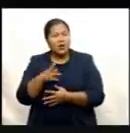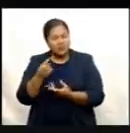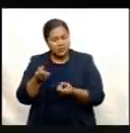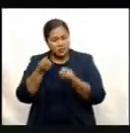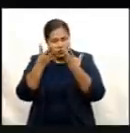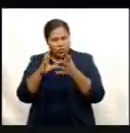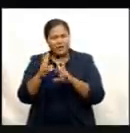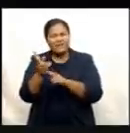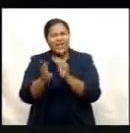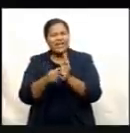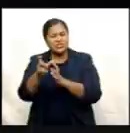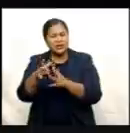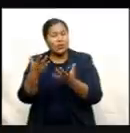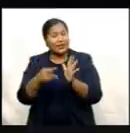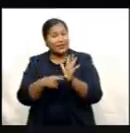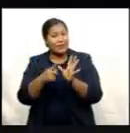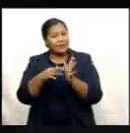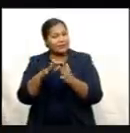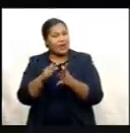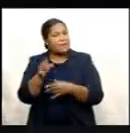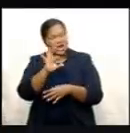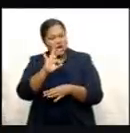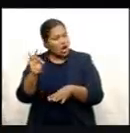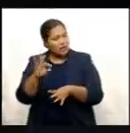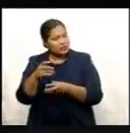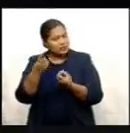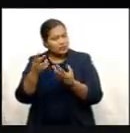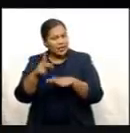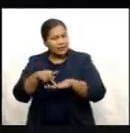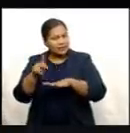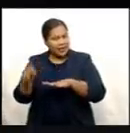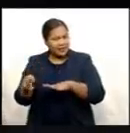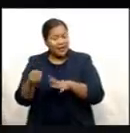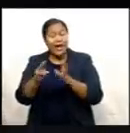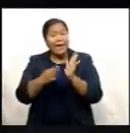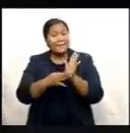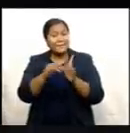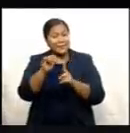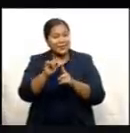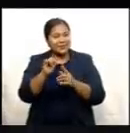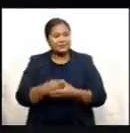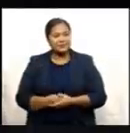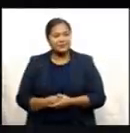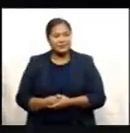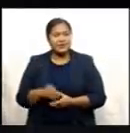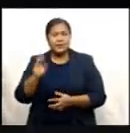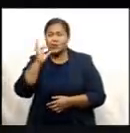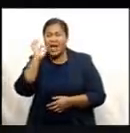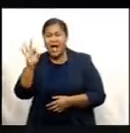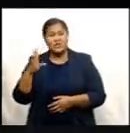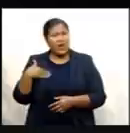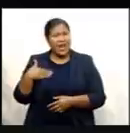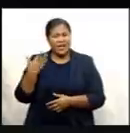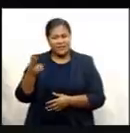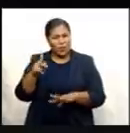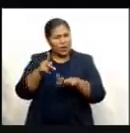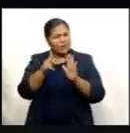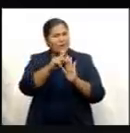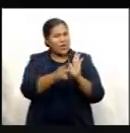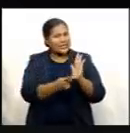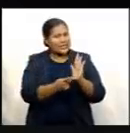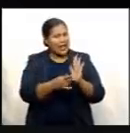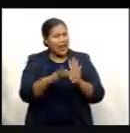of Namatakula and not as an MP. However, when we asked him the reasons for going live on his political page